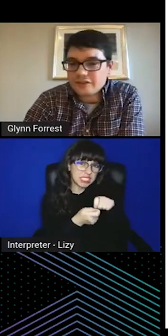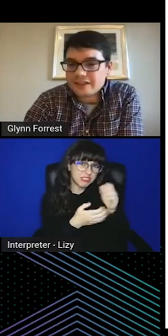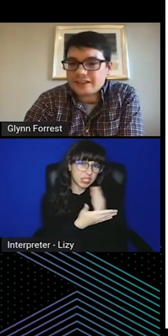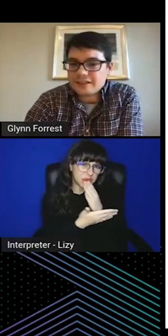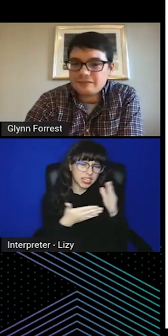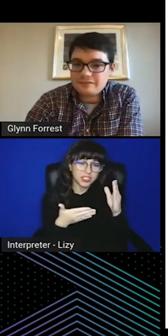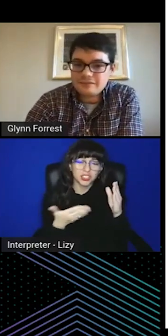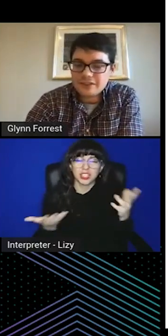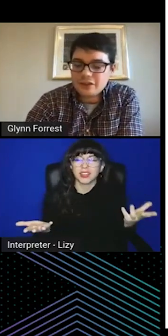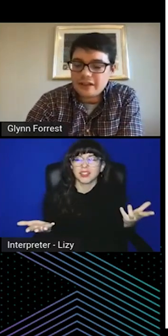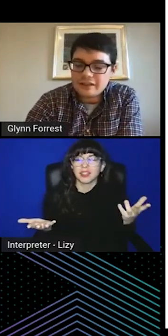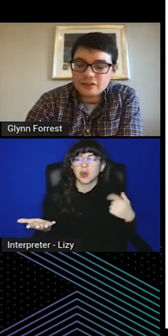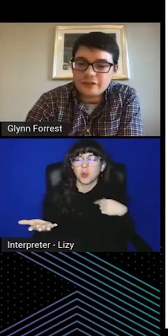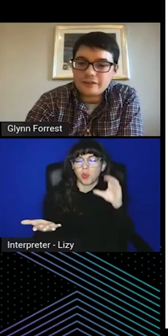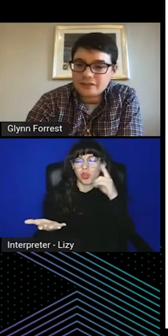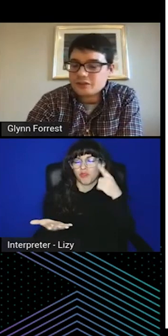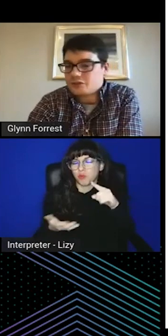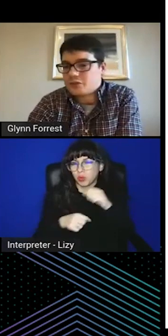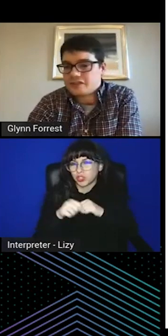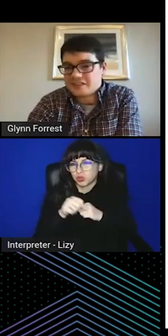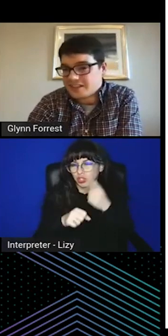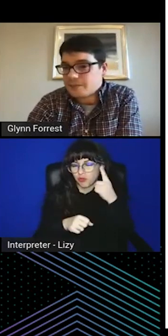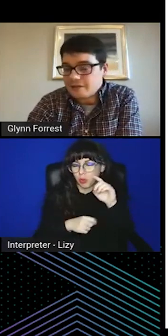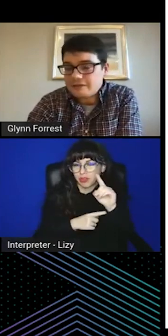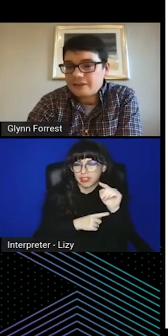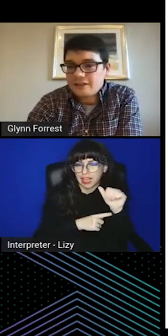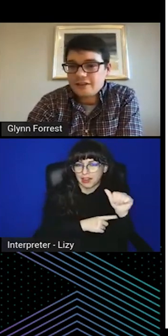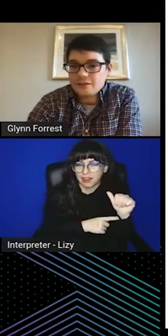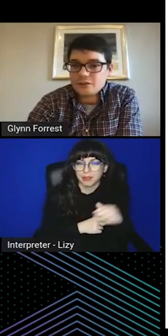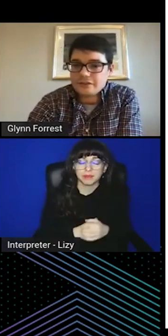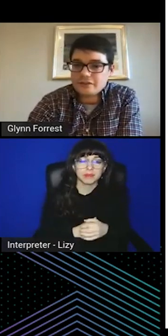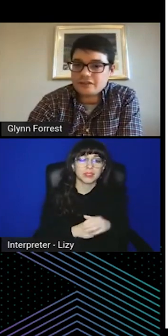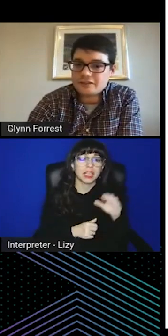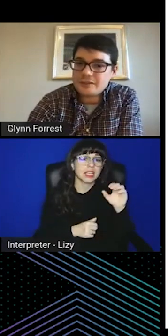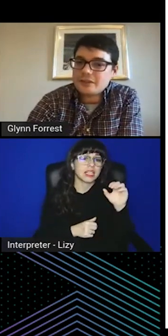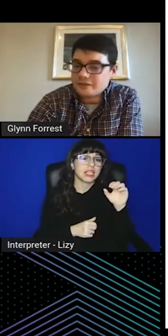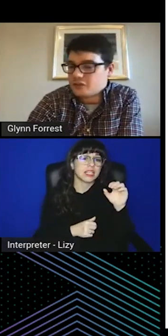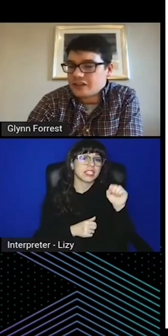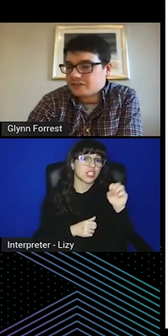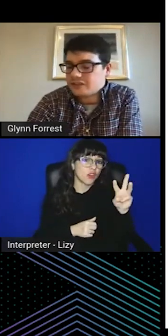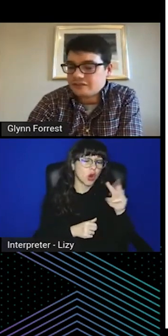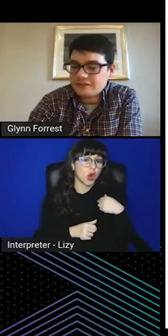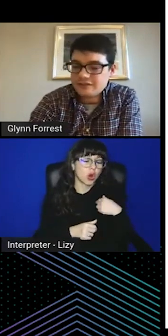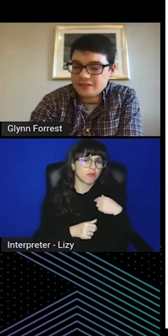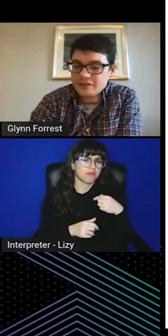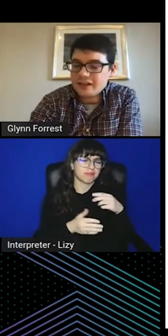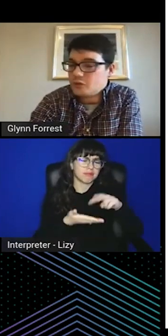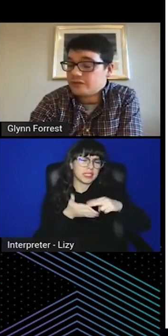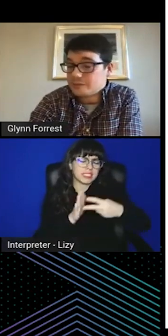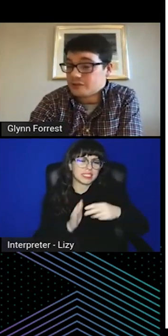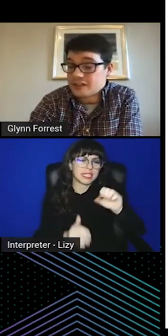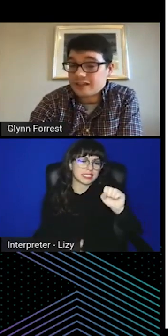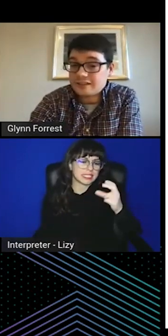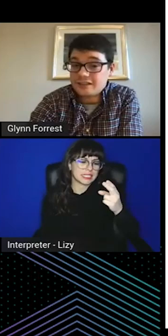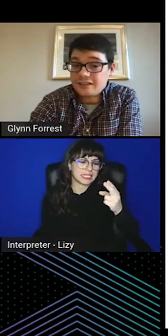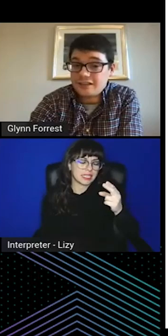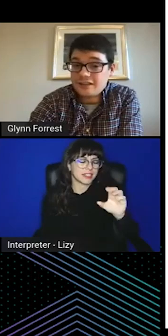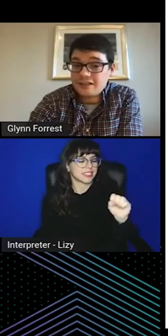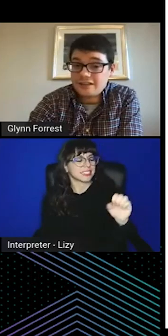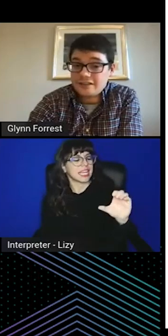structure of data. Now in software, that's also known as a schema. We're looking for a schema for JSON. Now I know of a